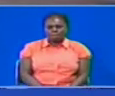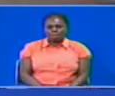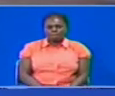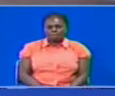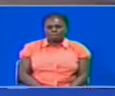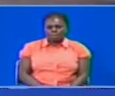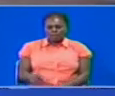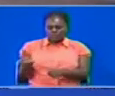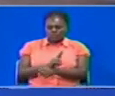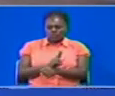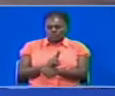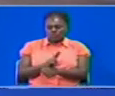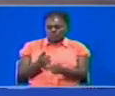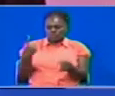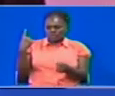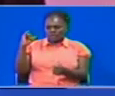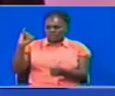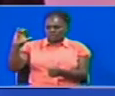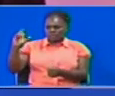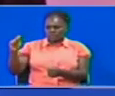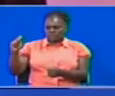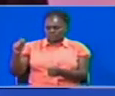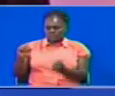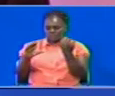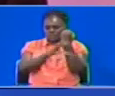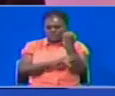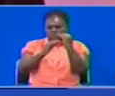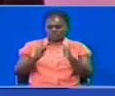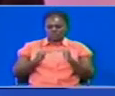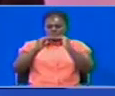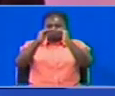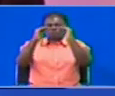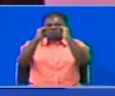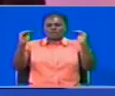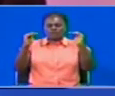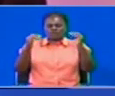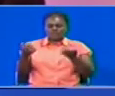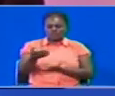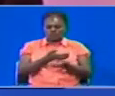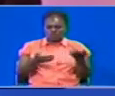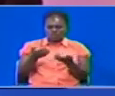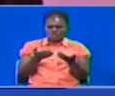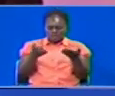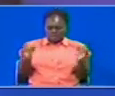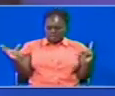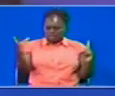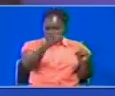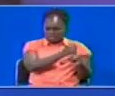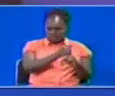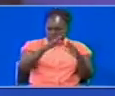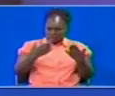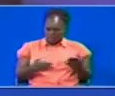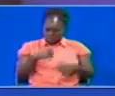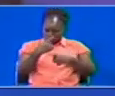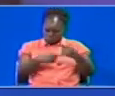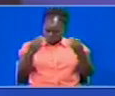Through the use of ICT, that will push our country to the next level in our economic trajectory. This can only be achieved if we continue